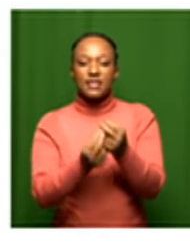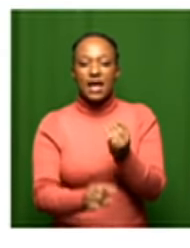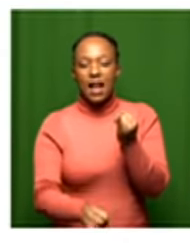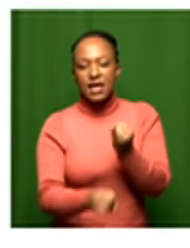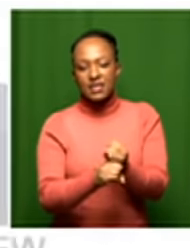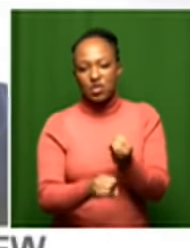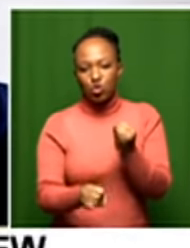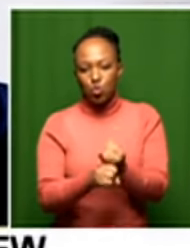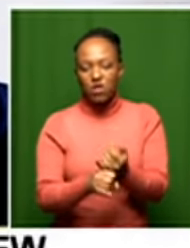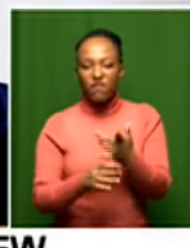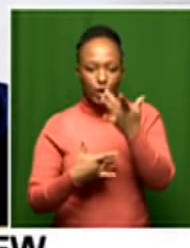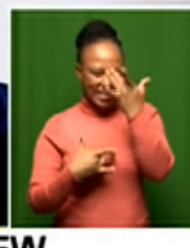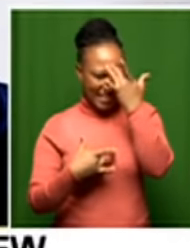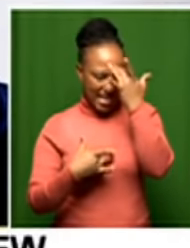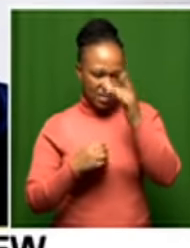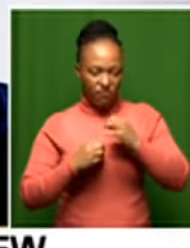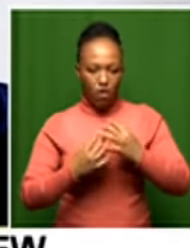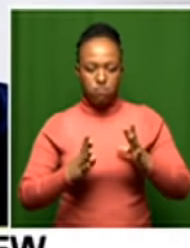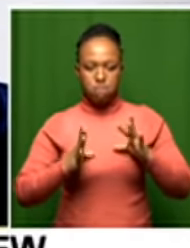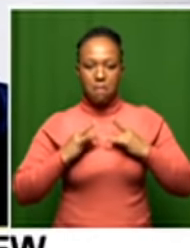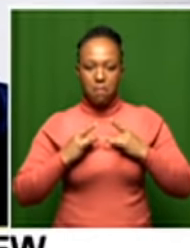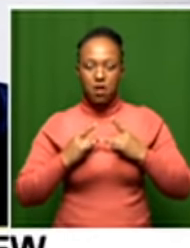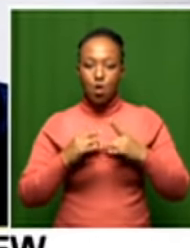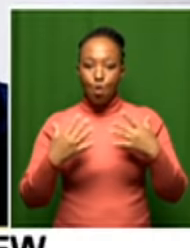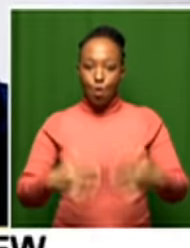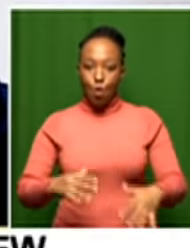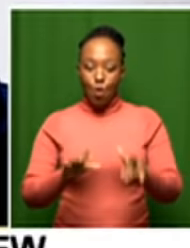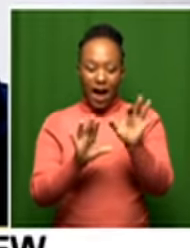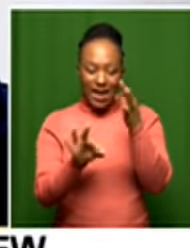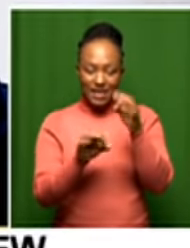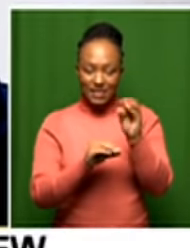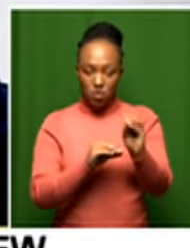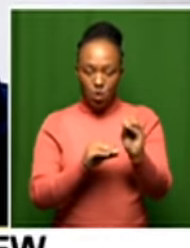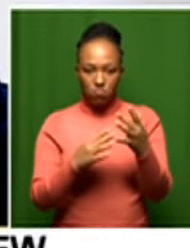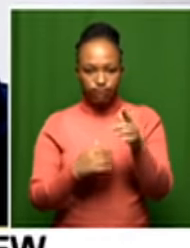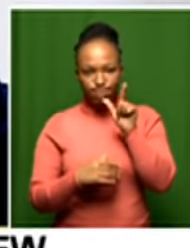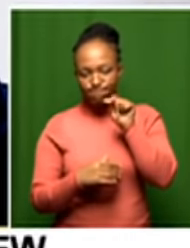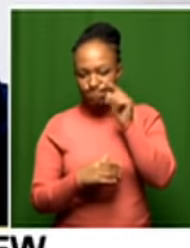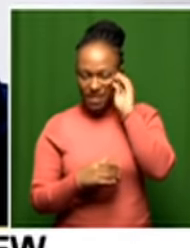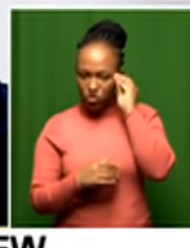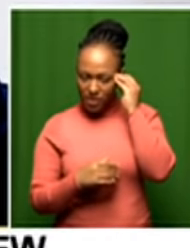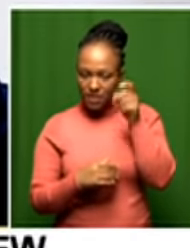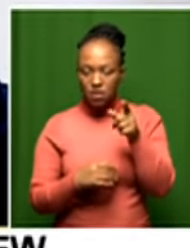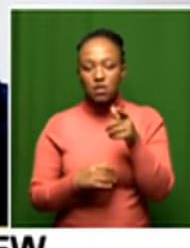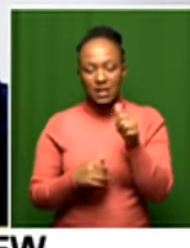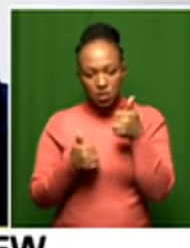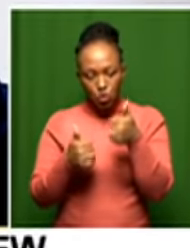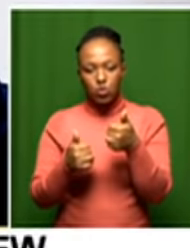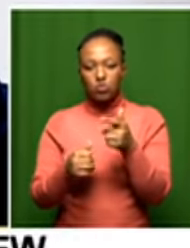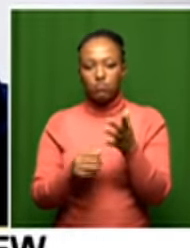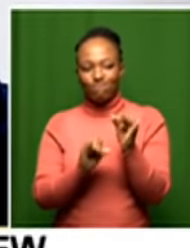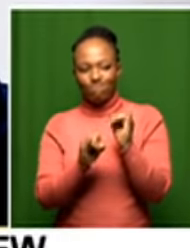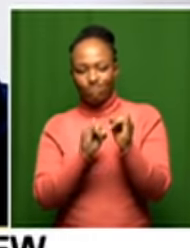got quite an interesting analysis on there, so we'll hopefully bring them in to talk about them. I think it's well worth having a